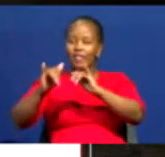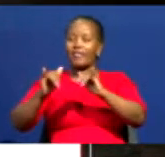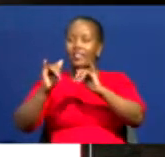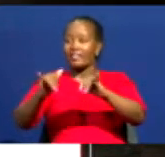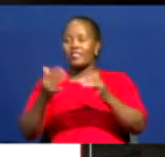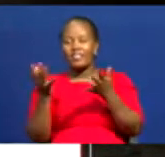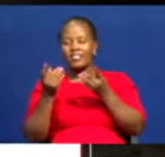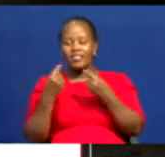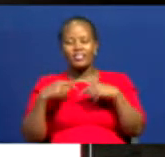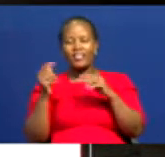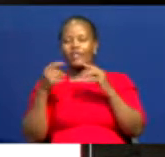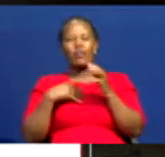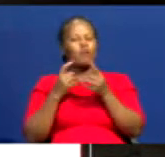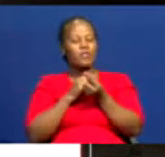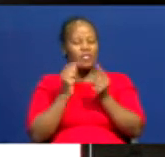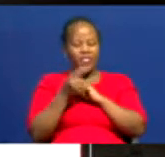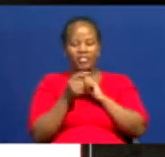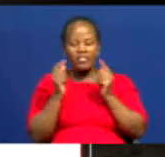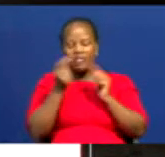been interfered by